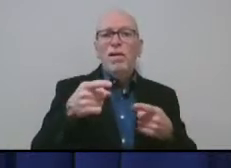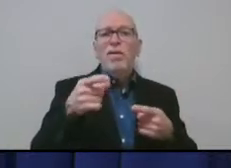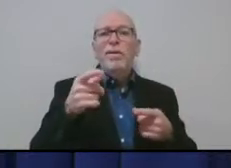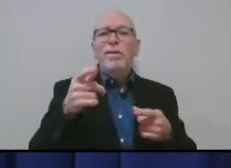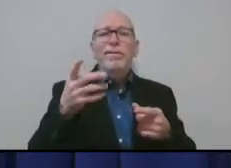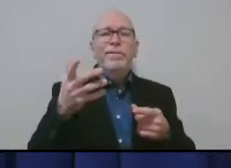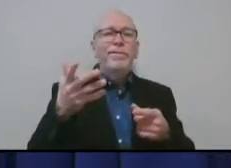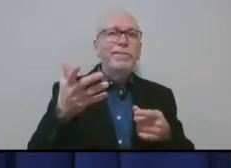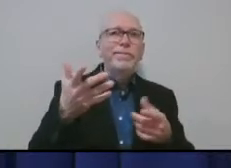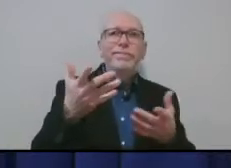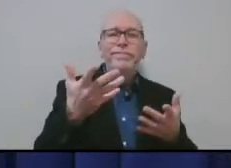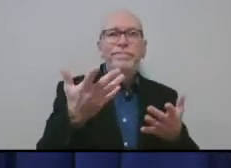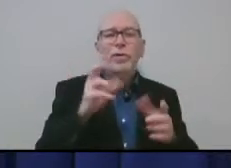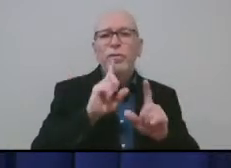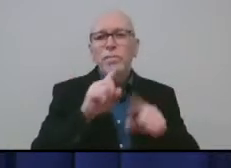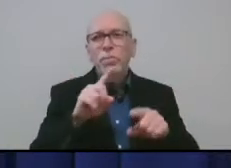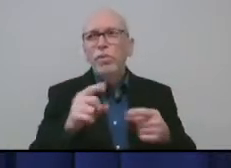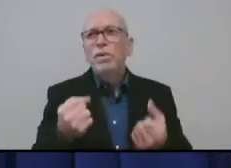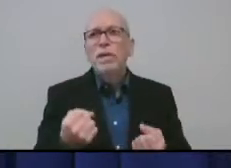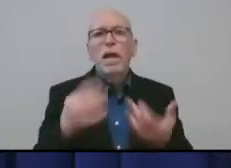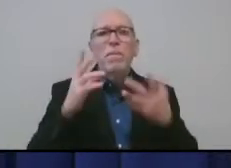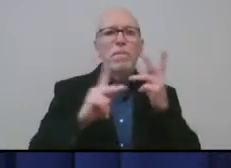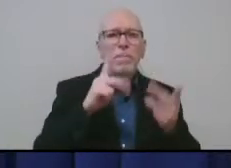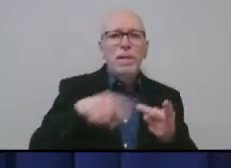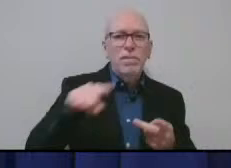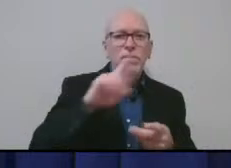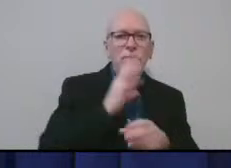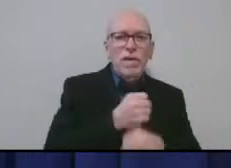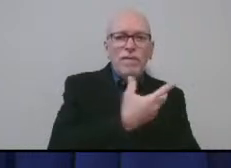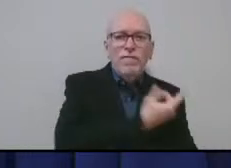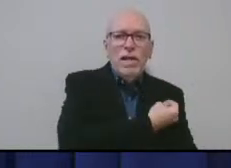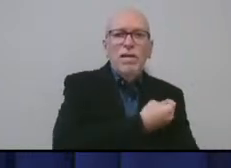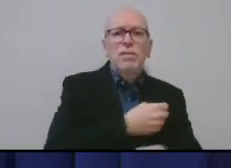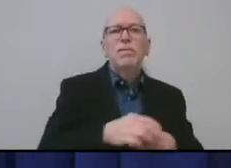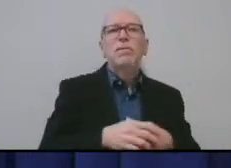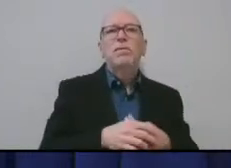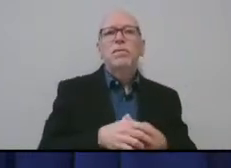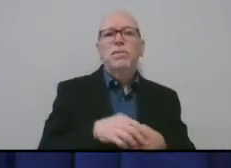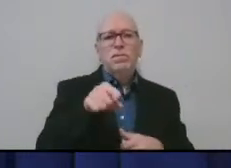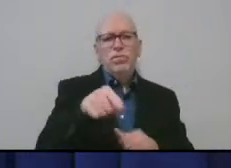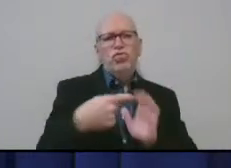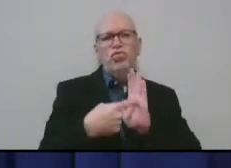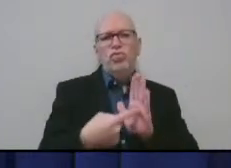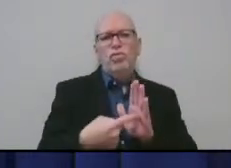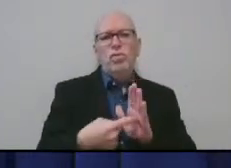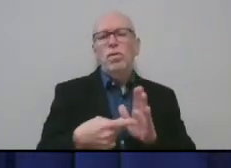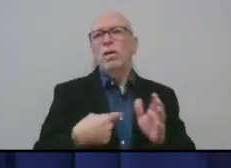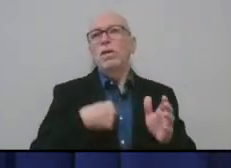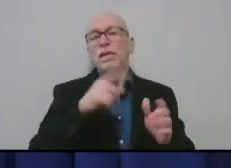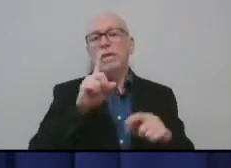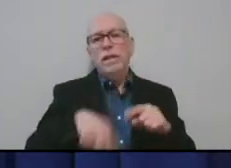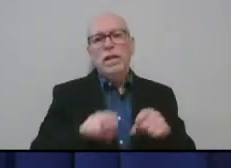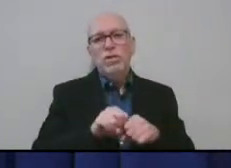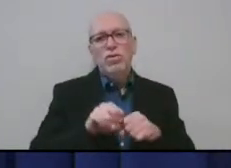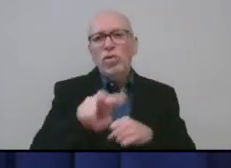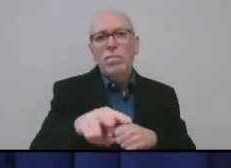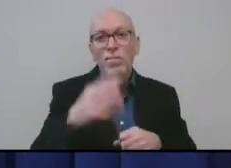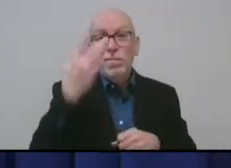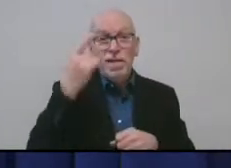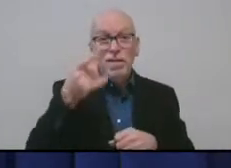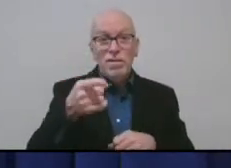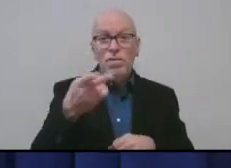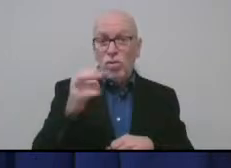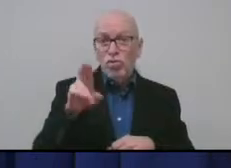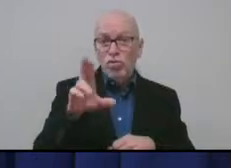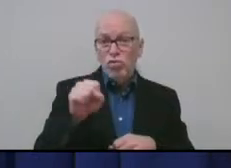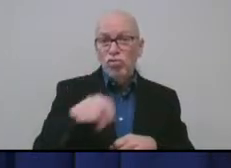about, reports of how many people would get vaccinated, this is showing, let's not get ahead of ourselves because Hoosiers are